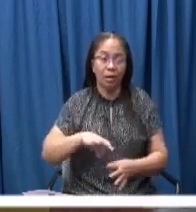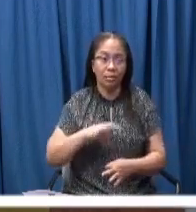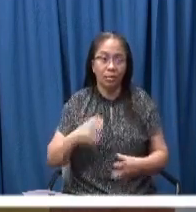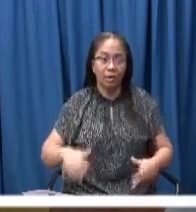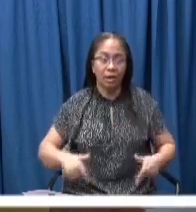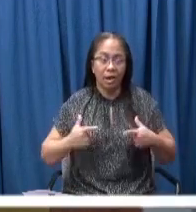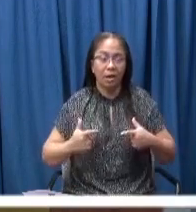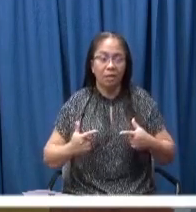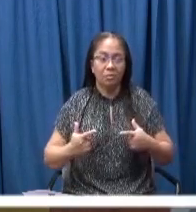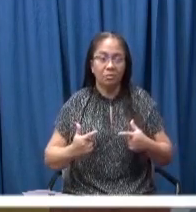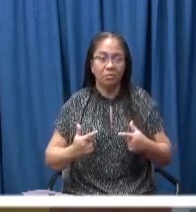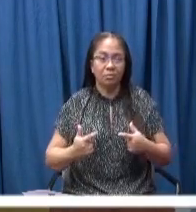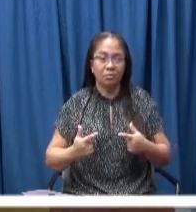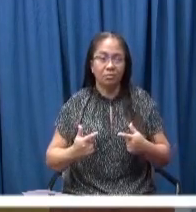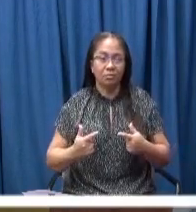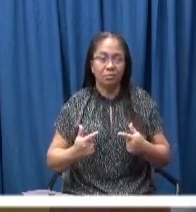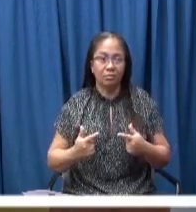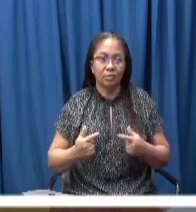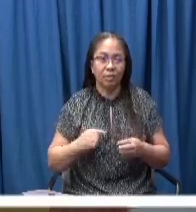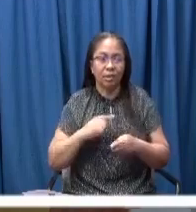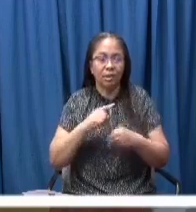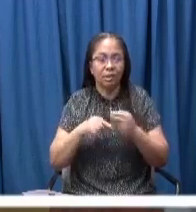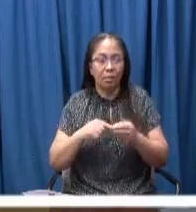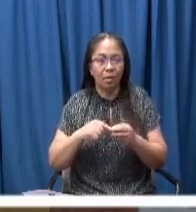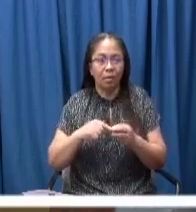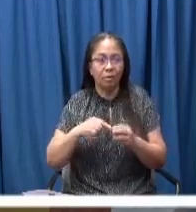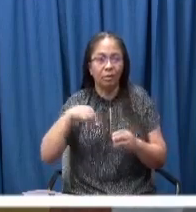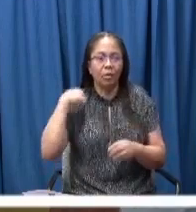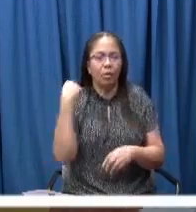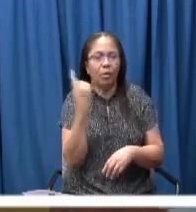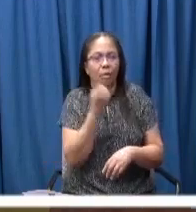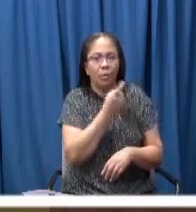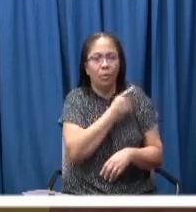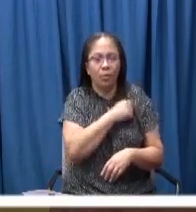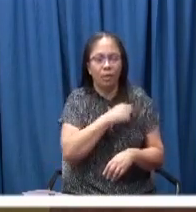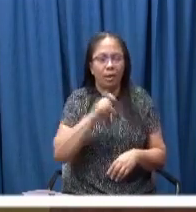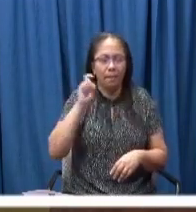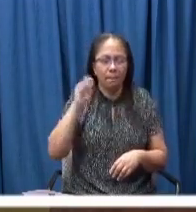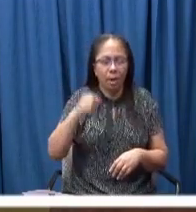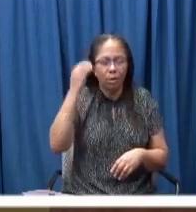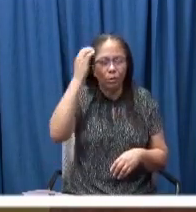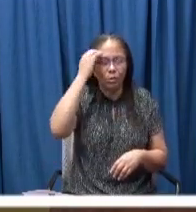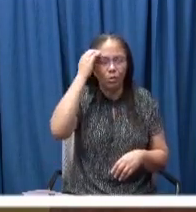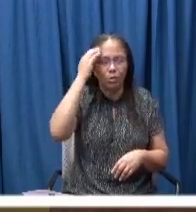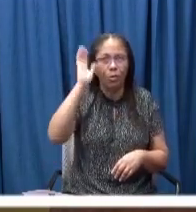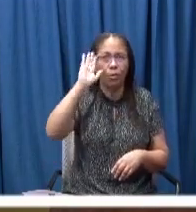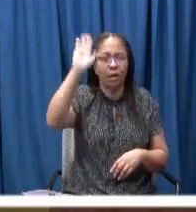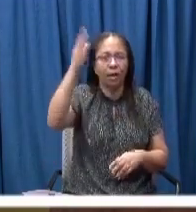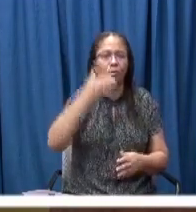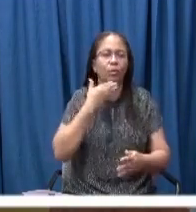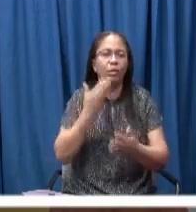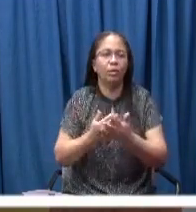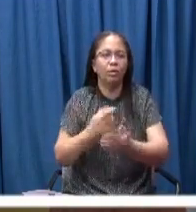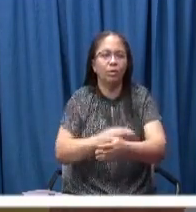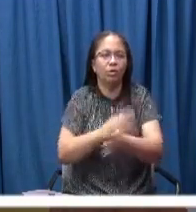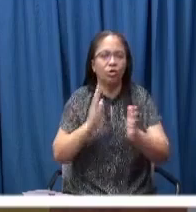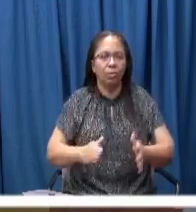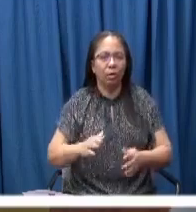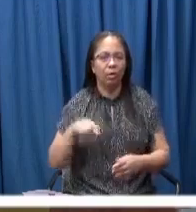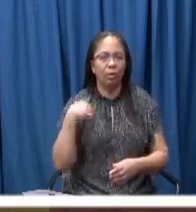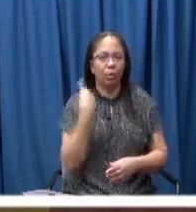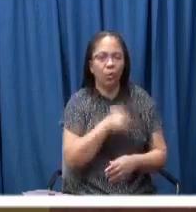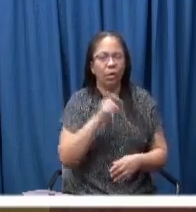comes down to this, that we must know the Good Shepherd. We must recognize